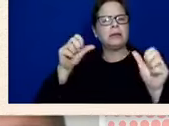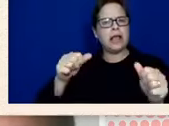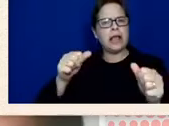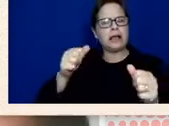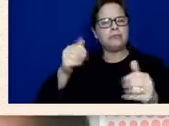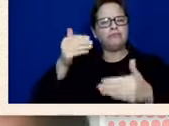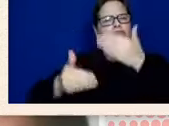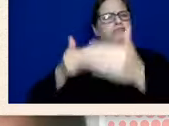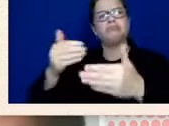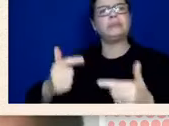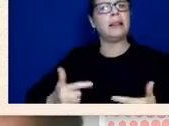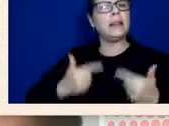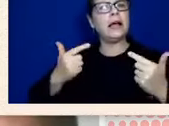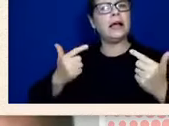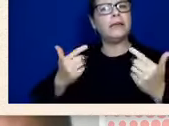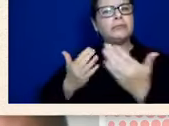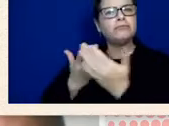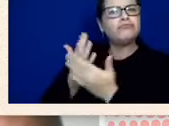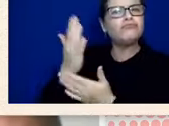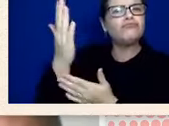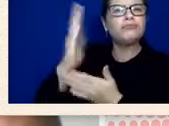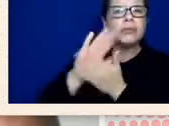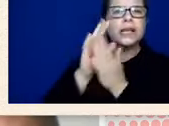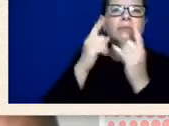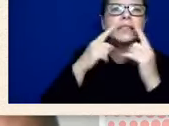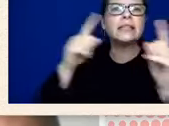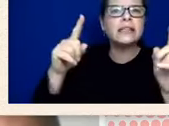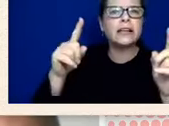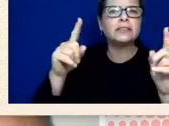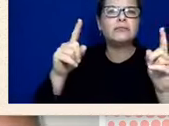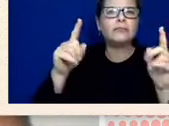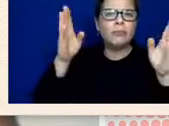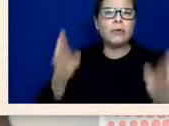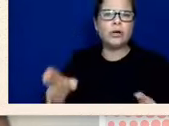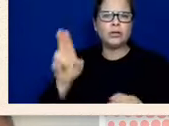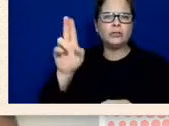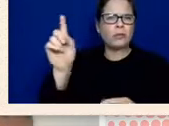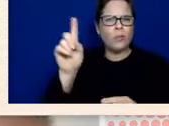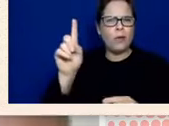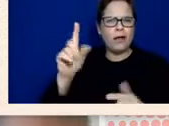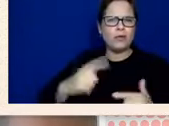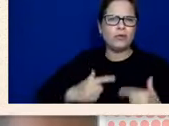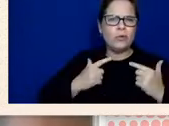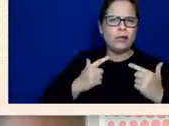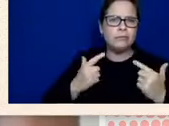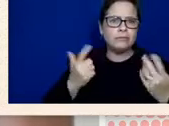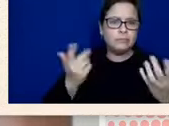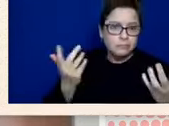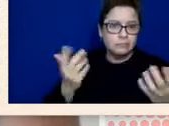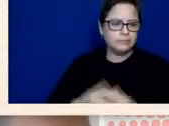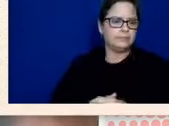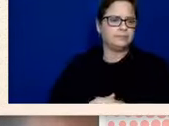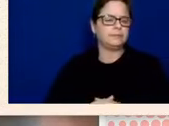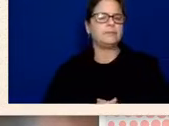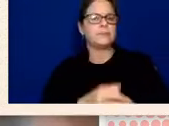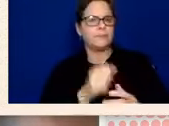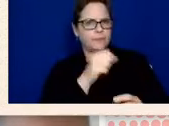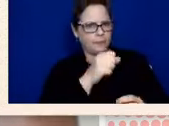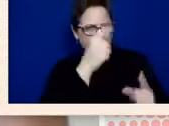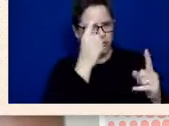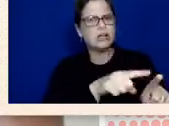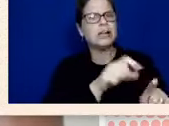be successful citizens where they live at. Absolutely. I don't disagree with you